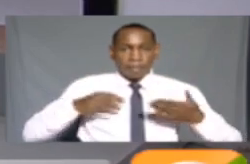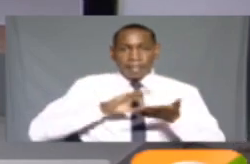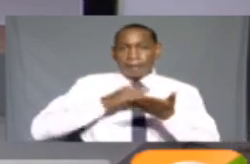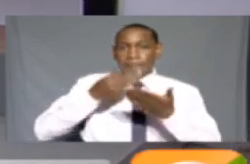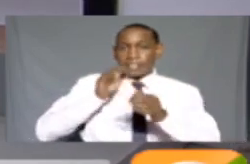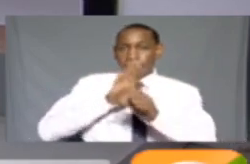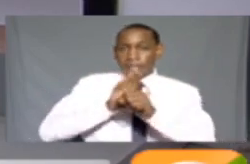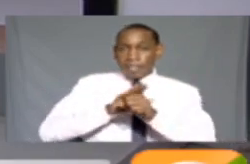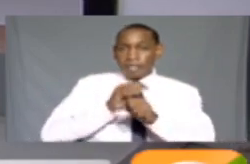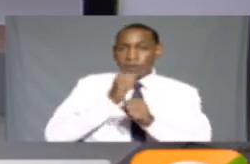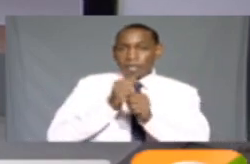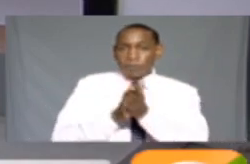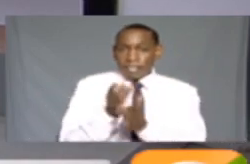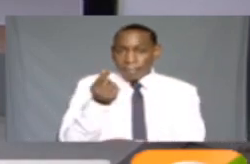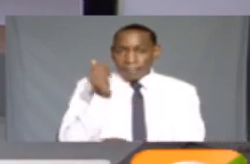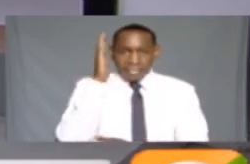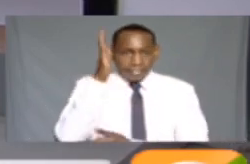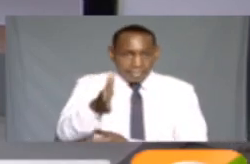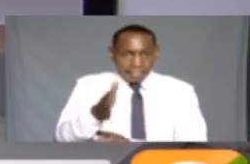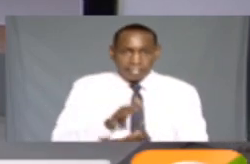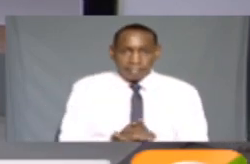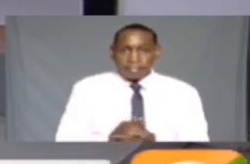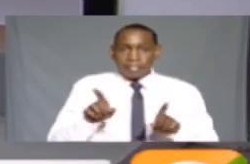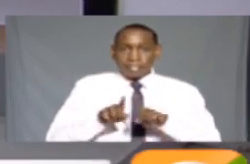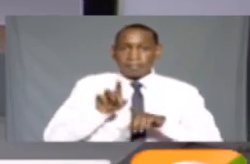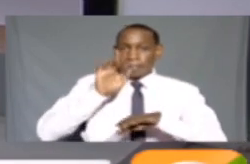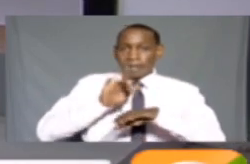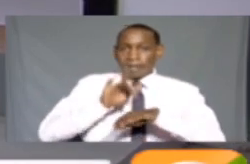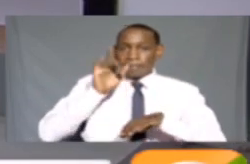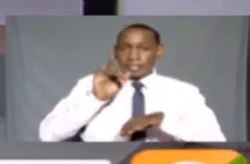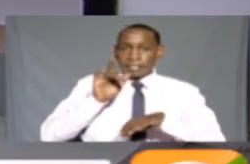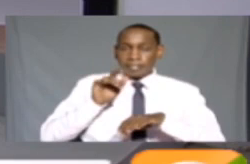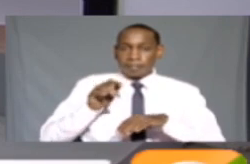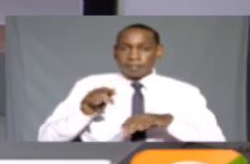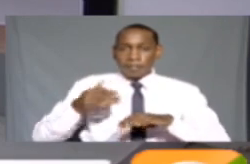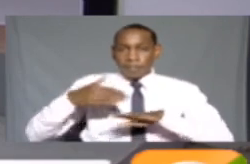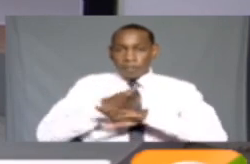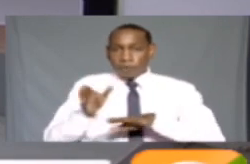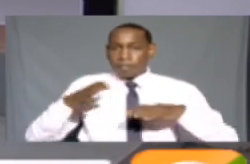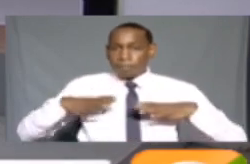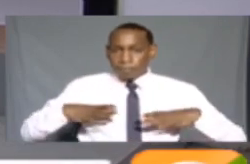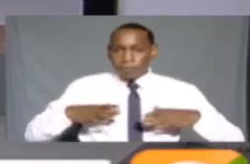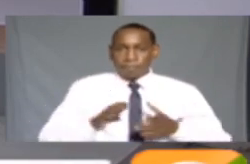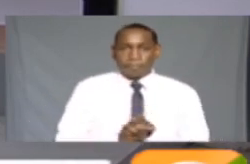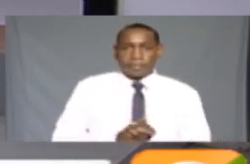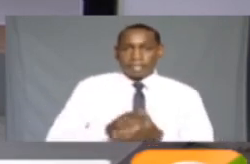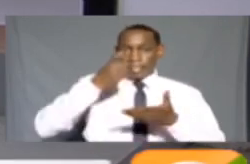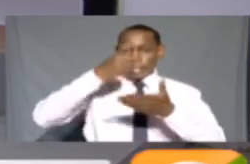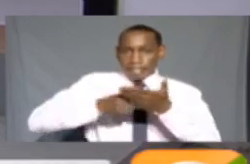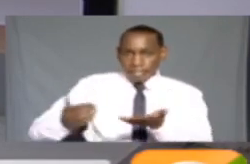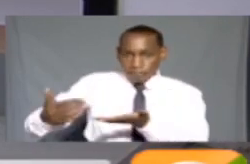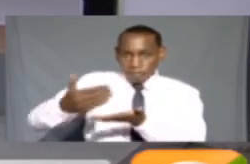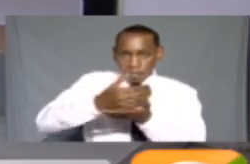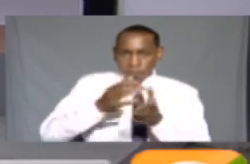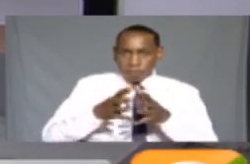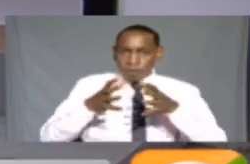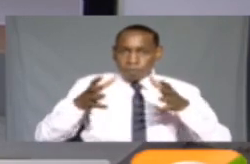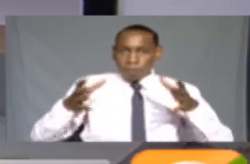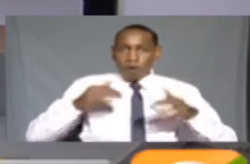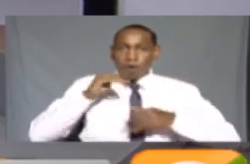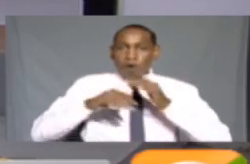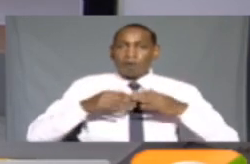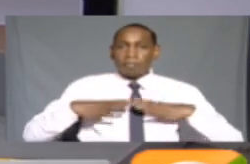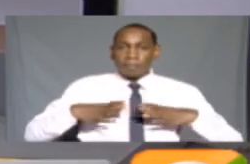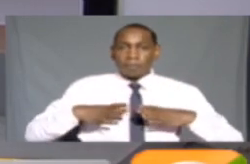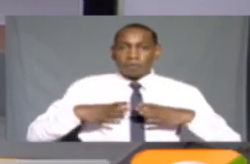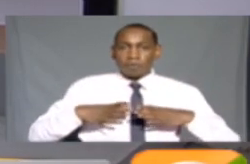most of them deal in cash. So you'll be disrupting at least fraudsters in that respect. Tax collection will increase. All of these people who are